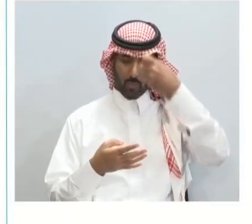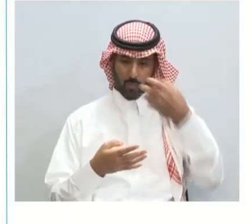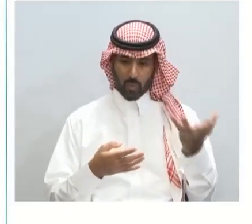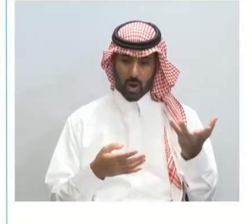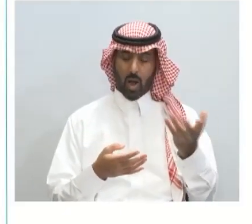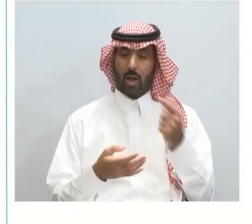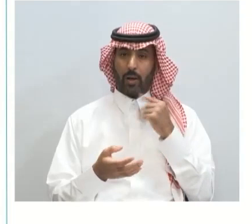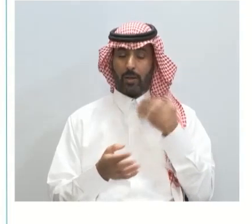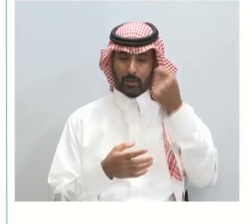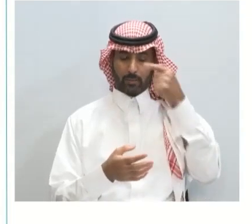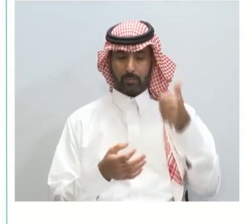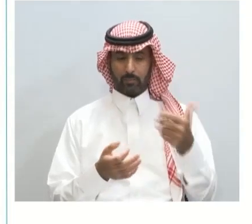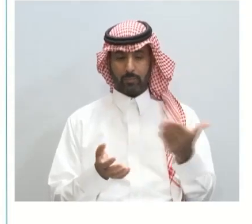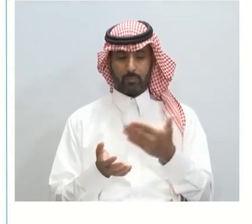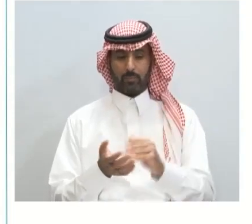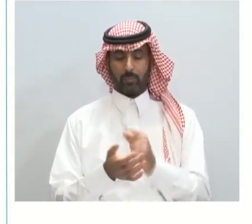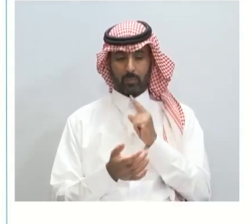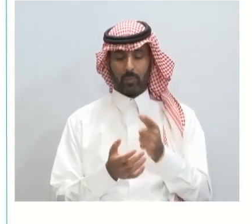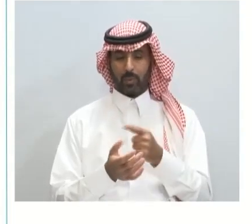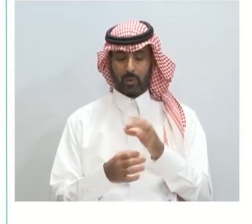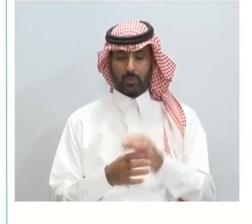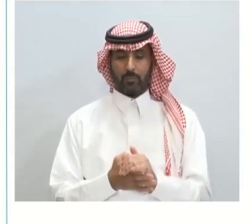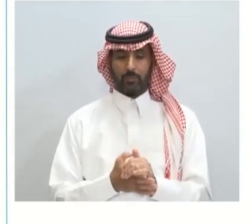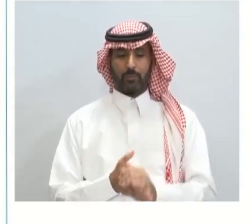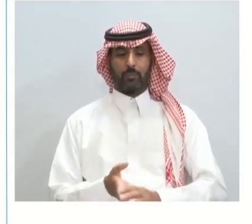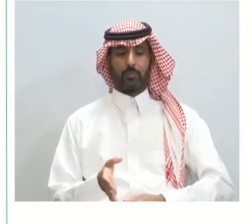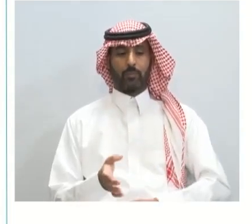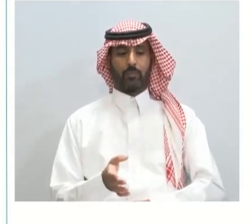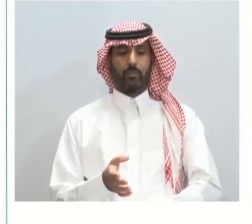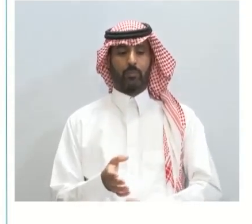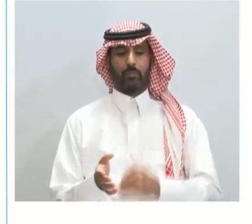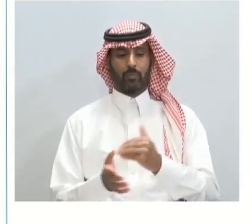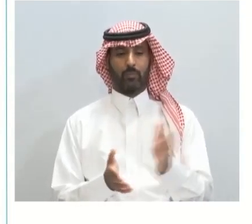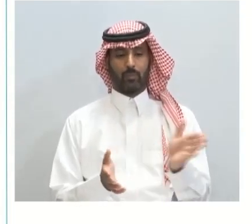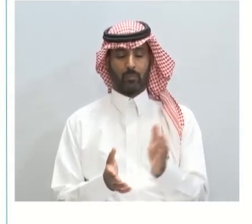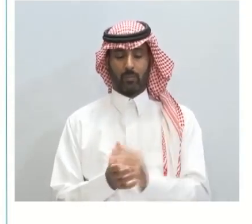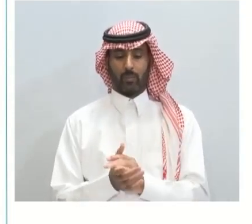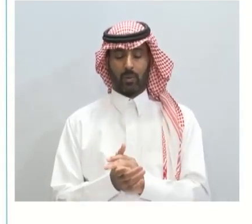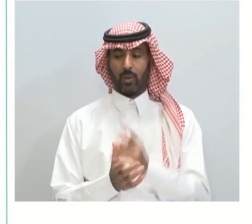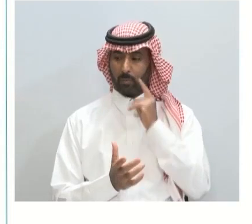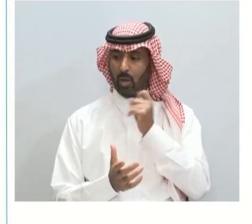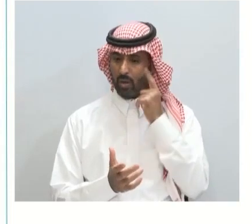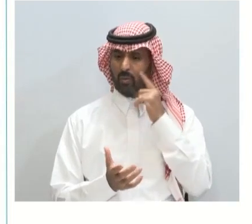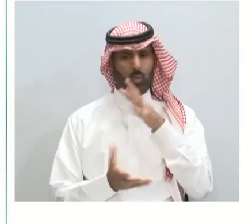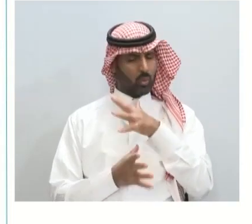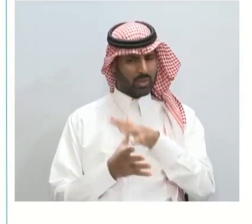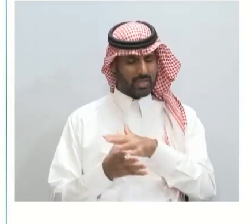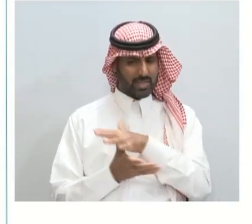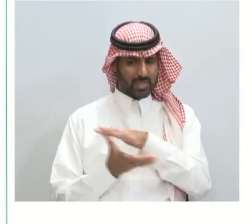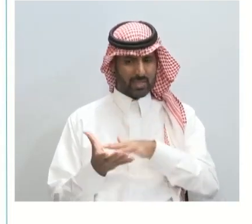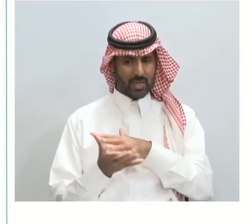Treatable goes with the letter F, capable of being cured, curable, for example. Diagnosis goes with the letter